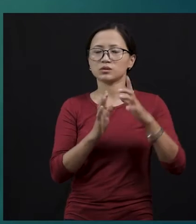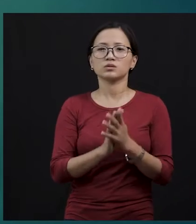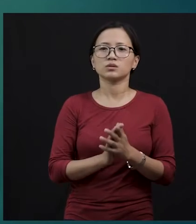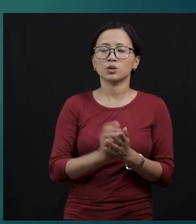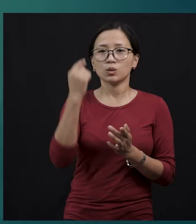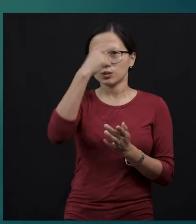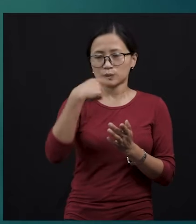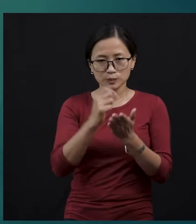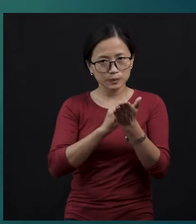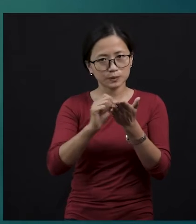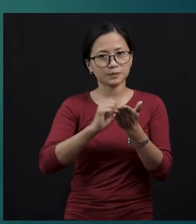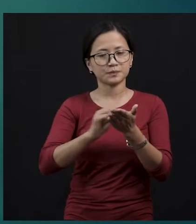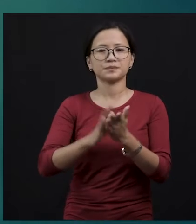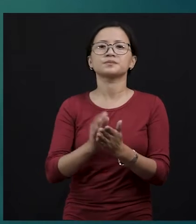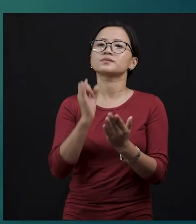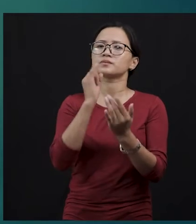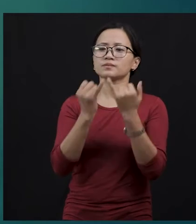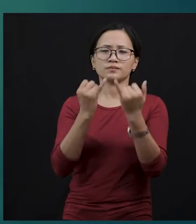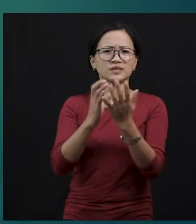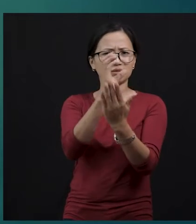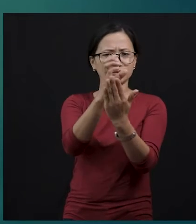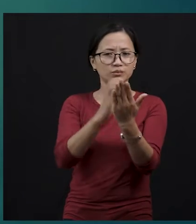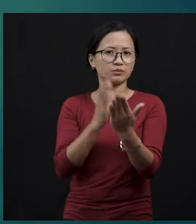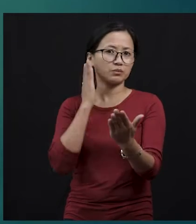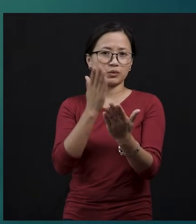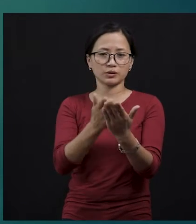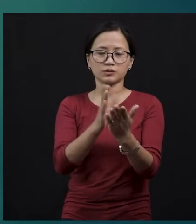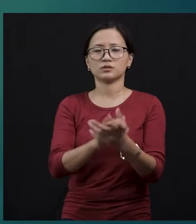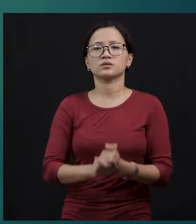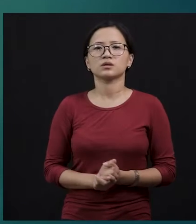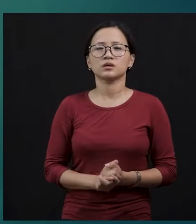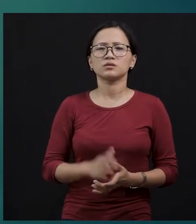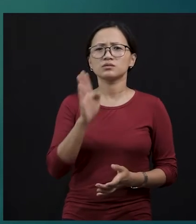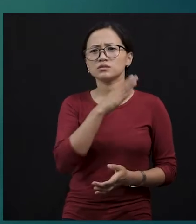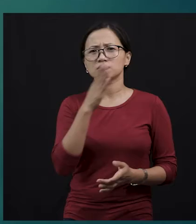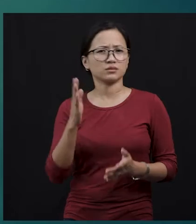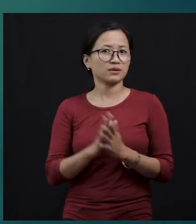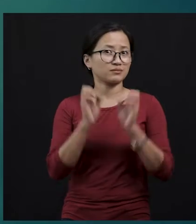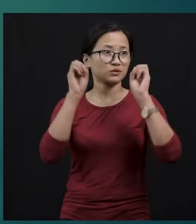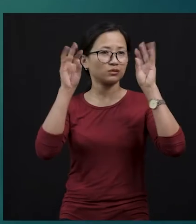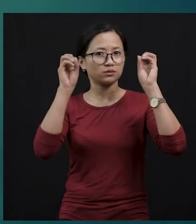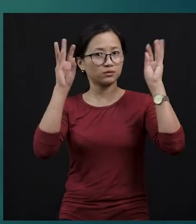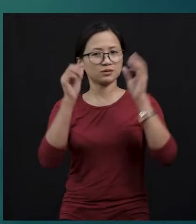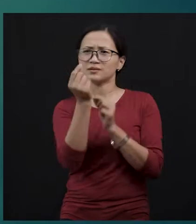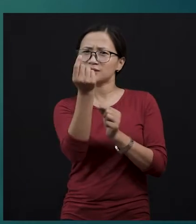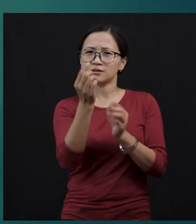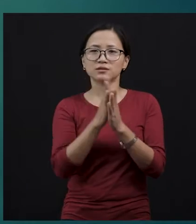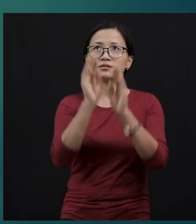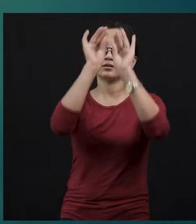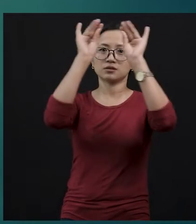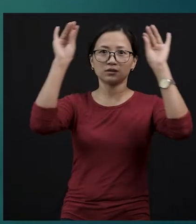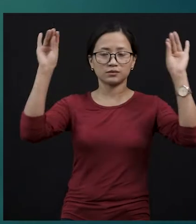writes poems, okay? And in your lower classes, you sang the rhymes like Twinkle, Twinkle, Little Stars. Those